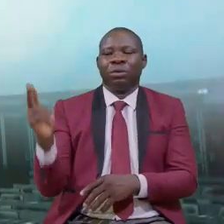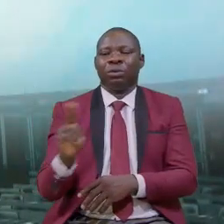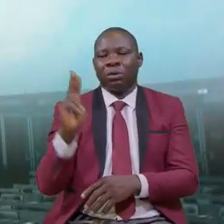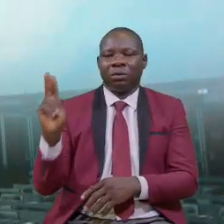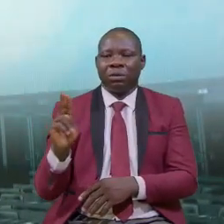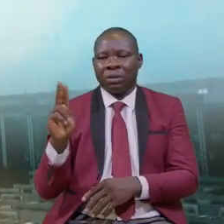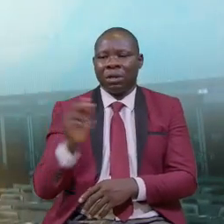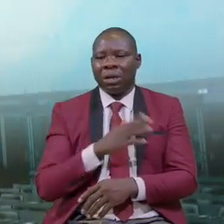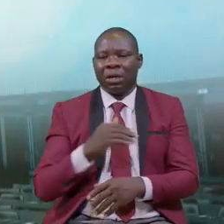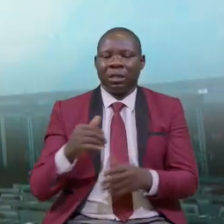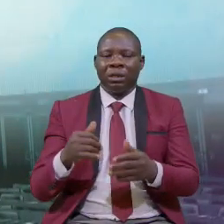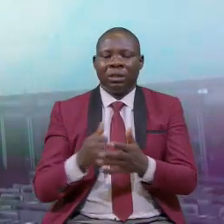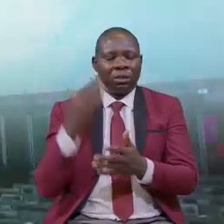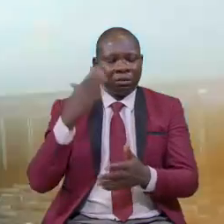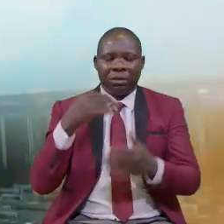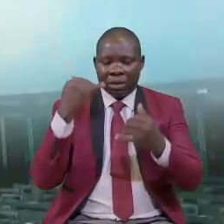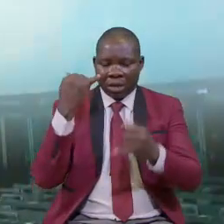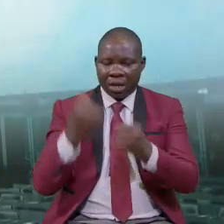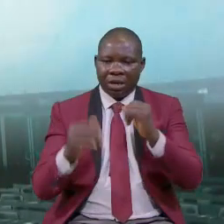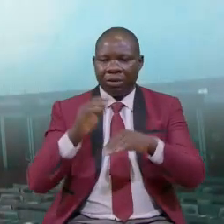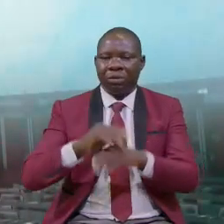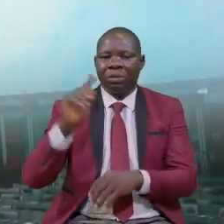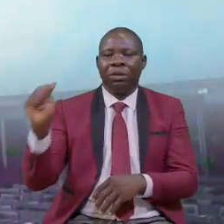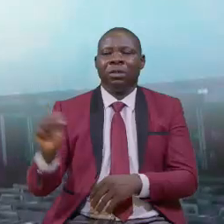And it will end on Tuesday.